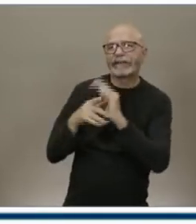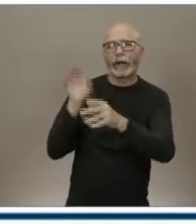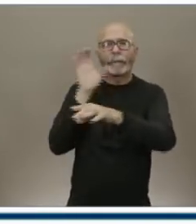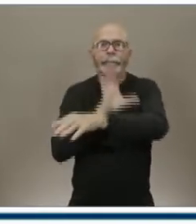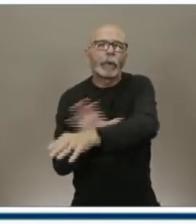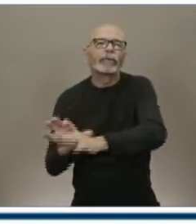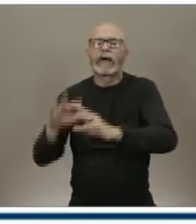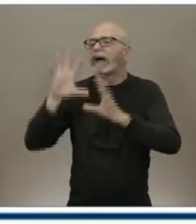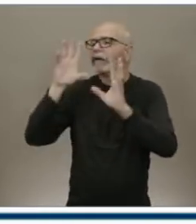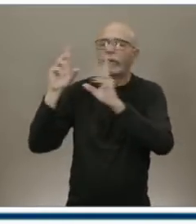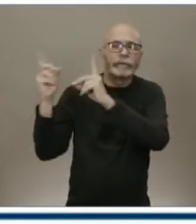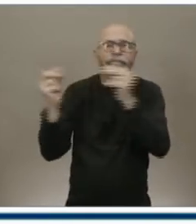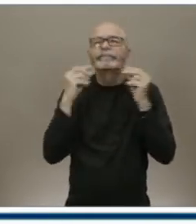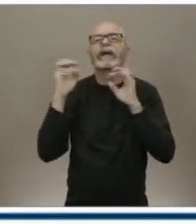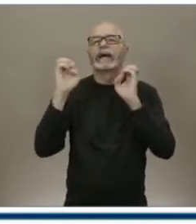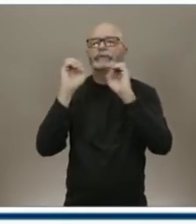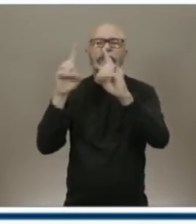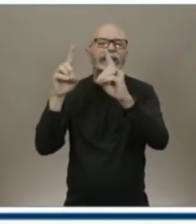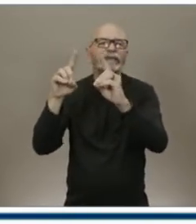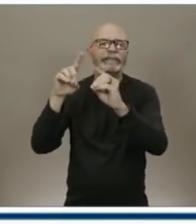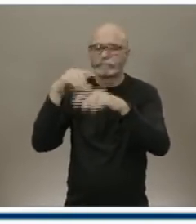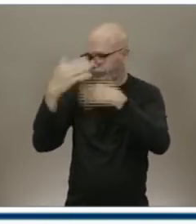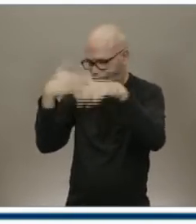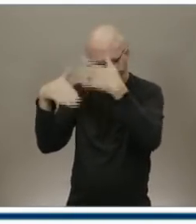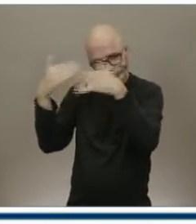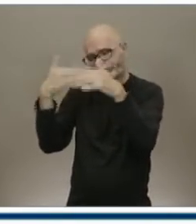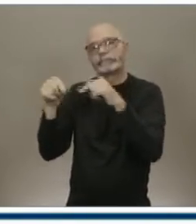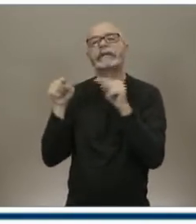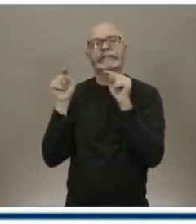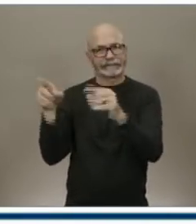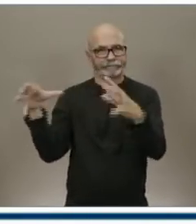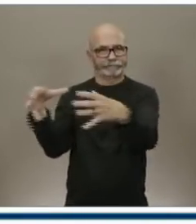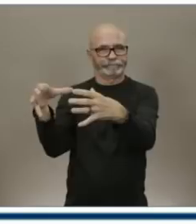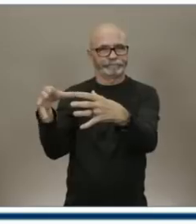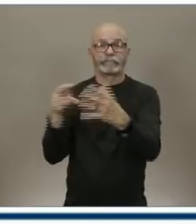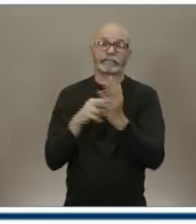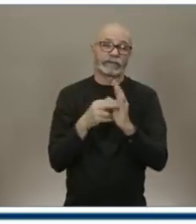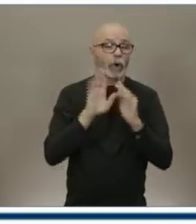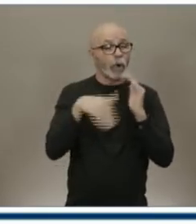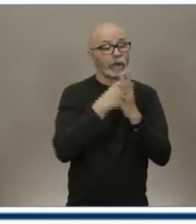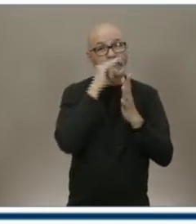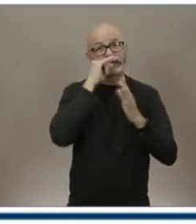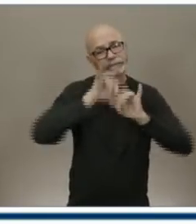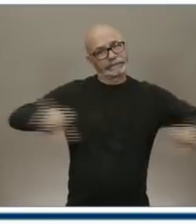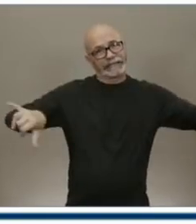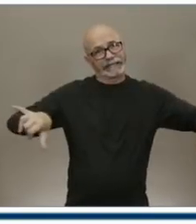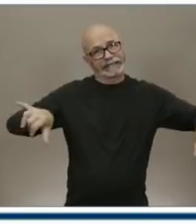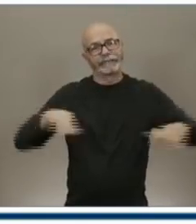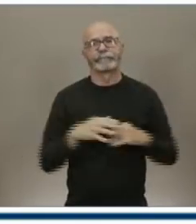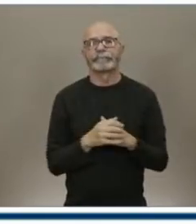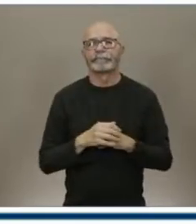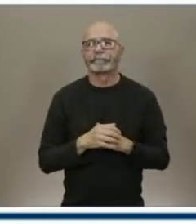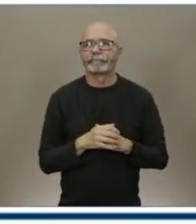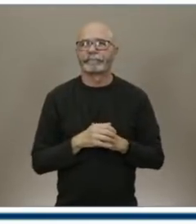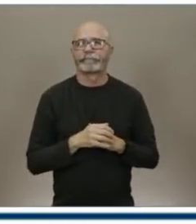workplace. Next, we'll go to François Pierre Dufault, Radio-Canada.